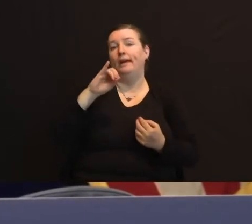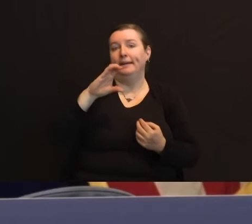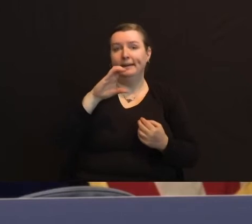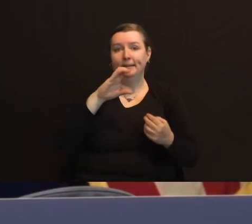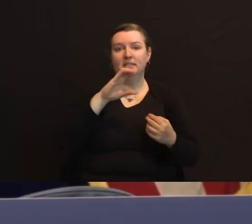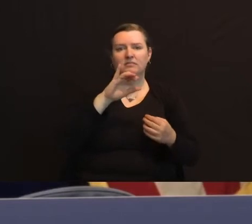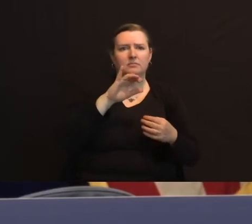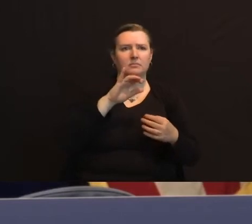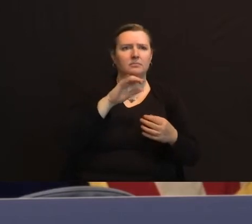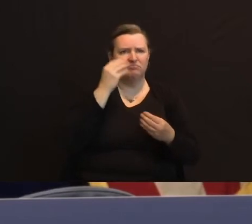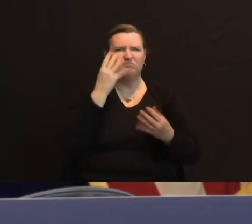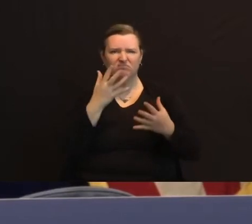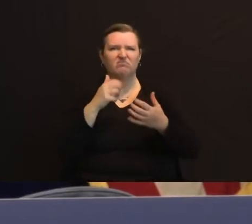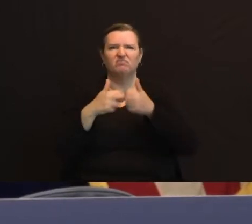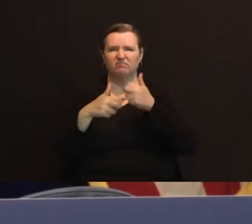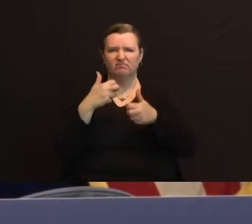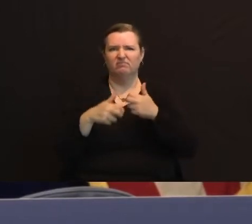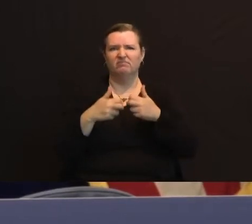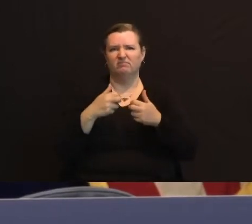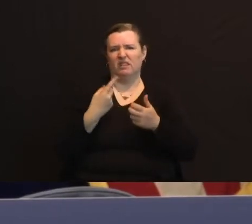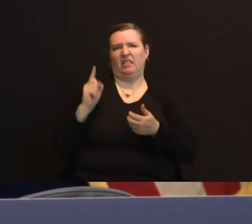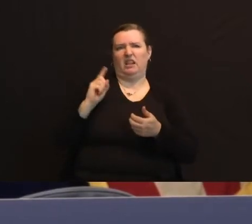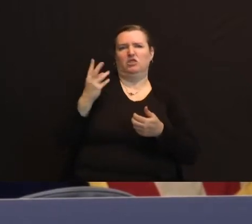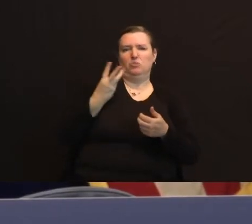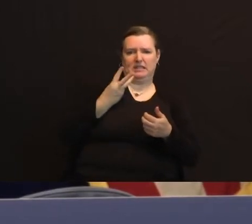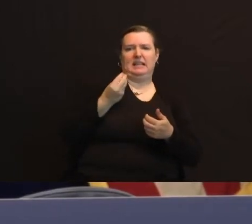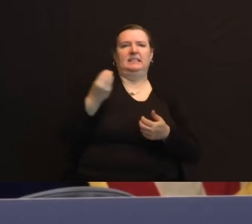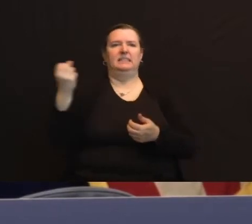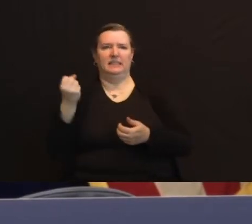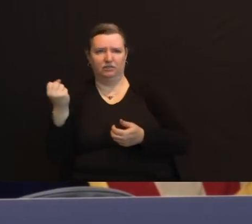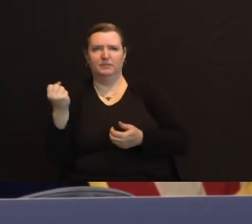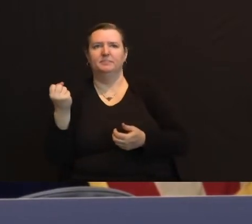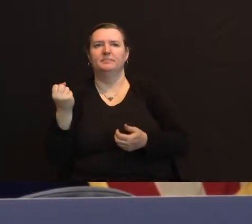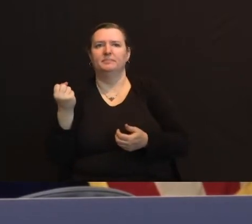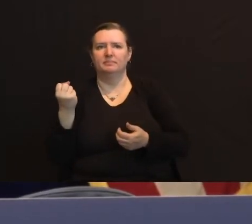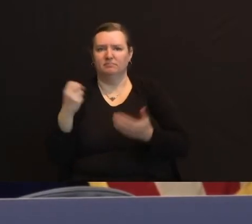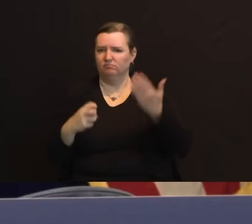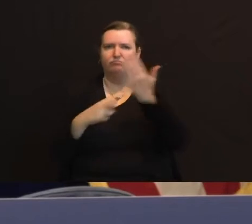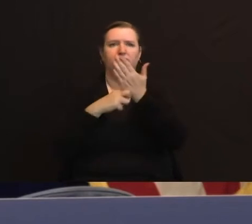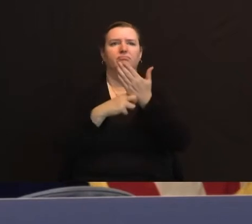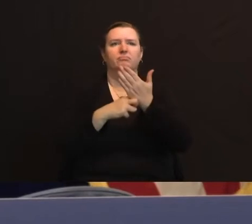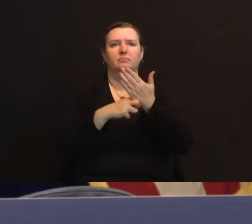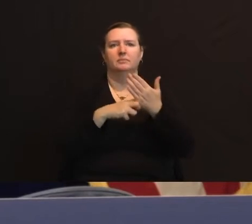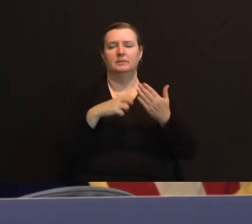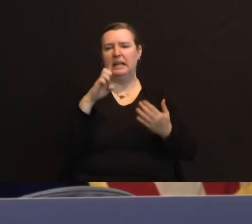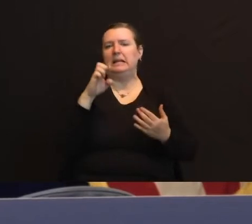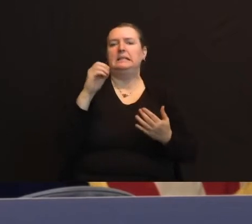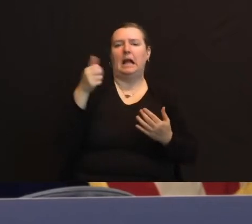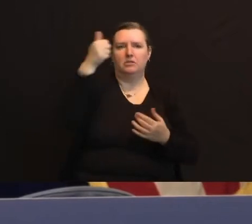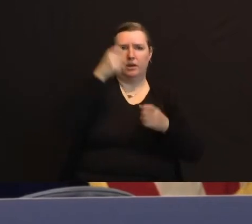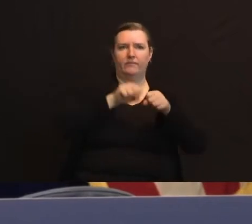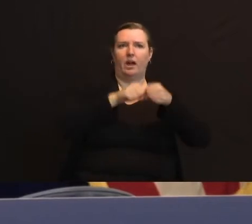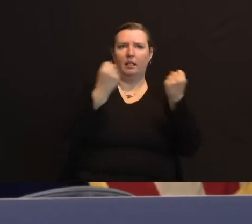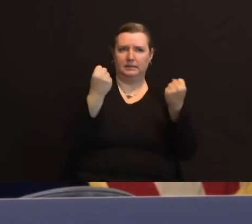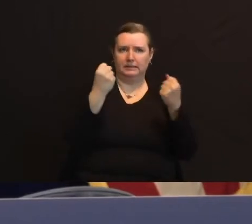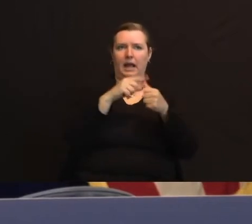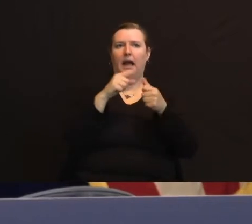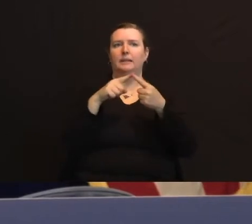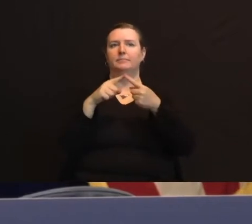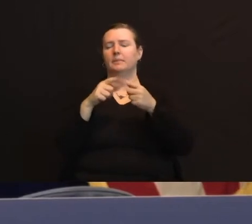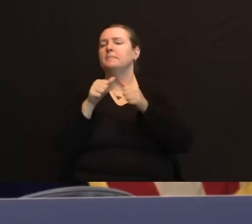Saturday for both maintaining a nuisance as well as executive order violations. As you can see in the photo, no